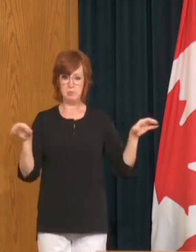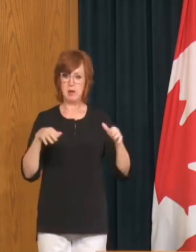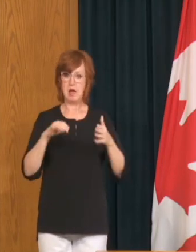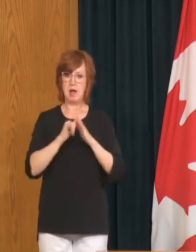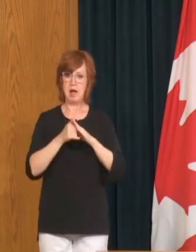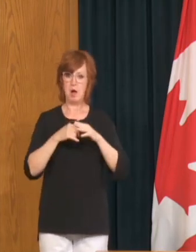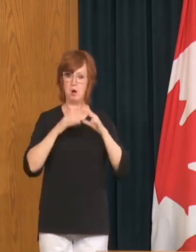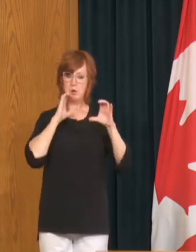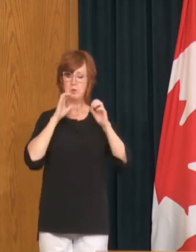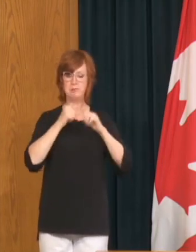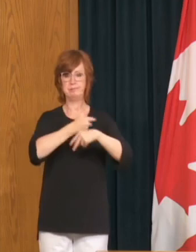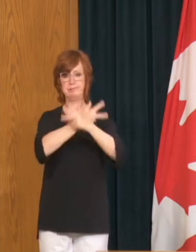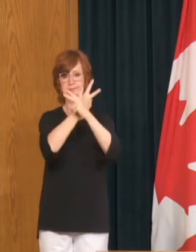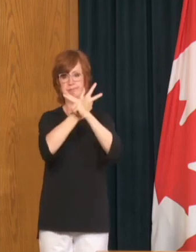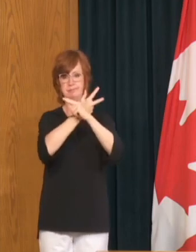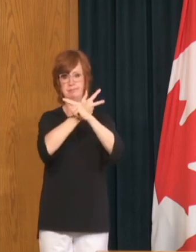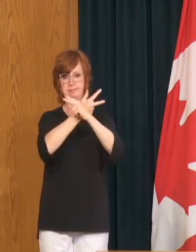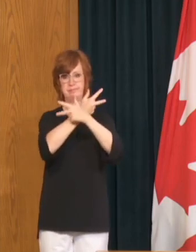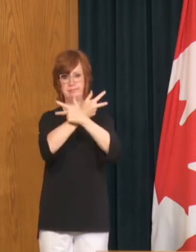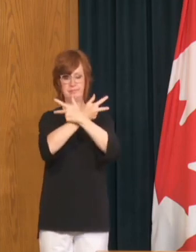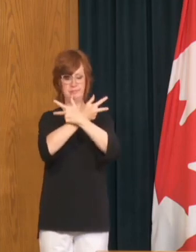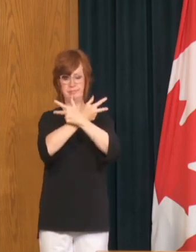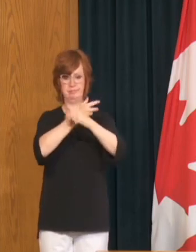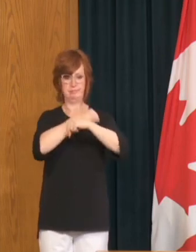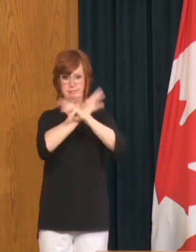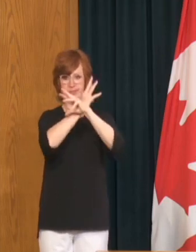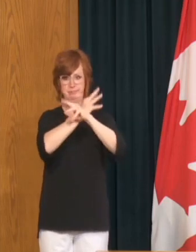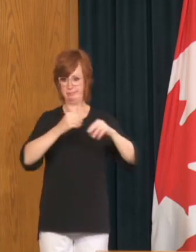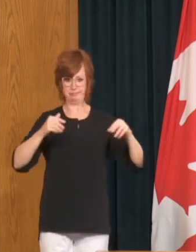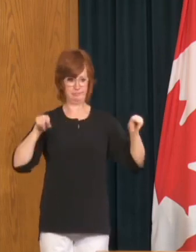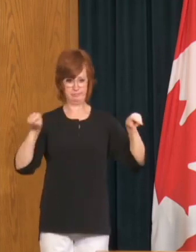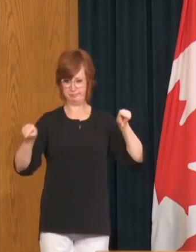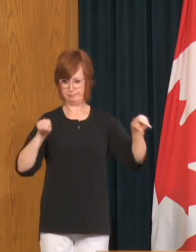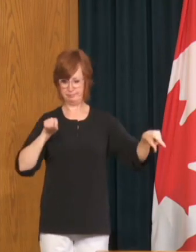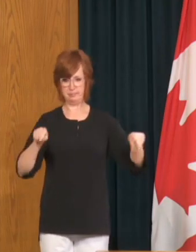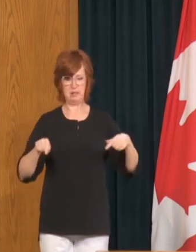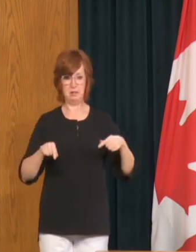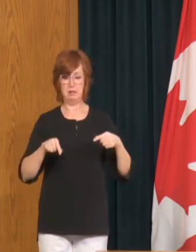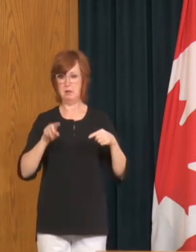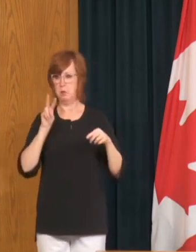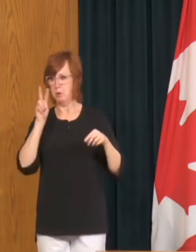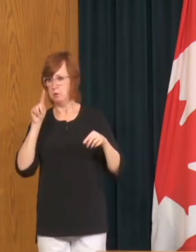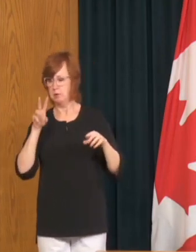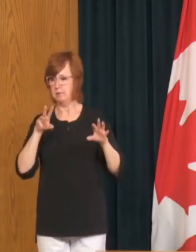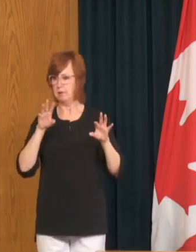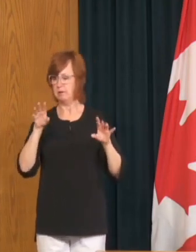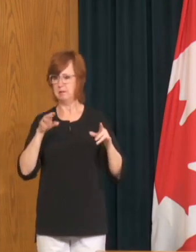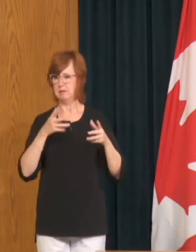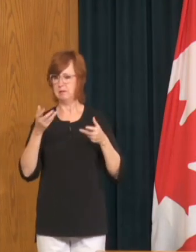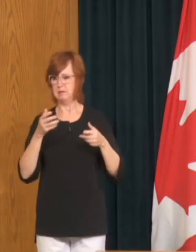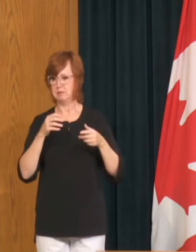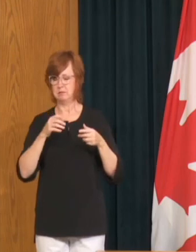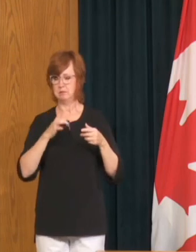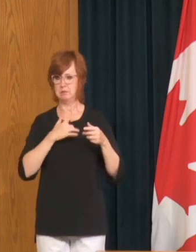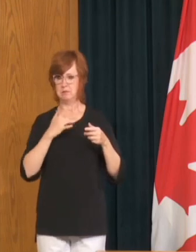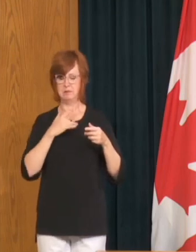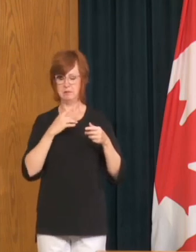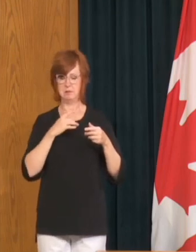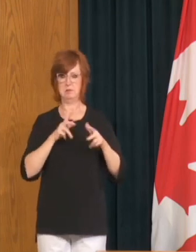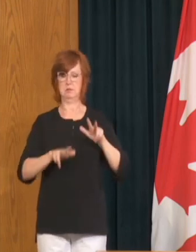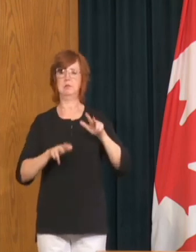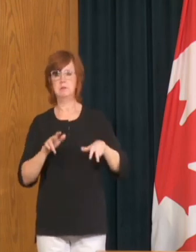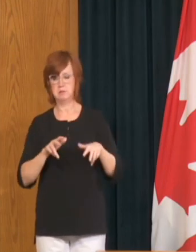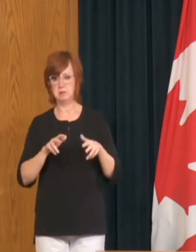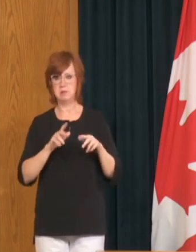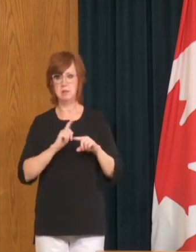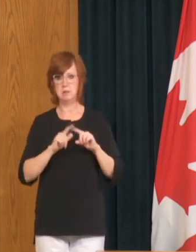same. It's just not the same as it normally is, and I think that's a very small inconvenience, if you will, when we